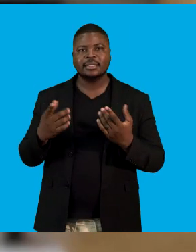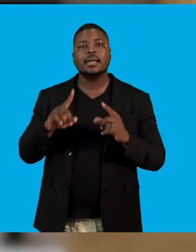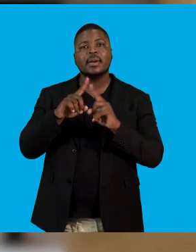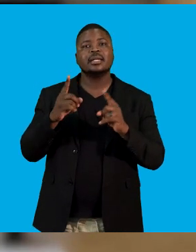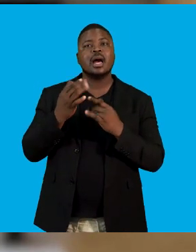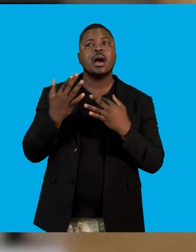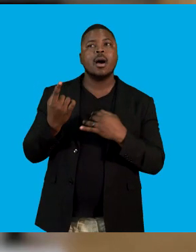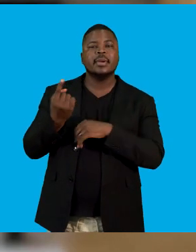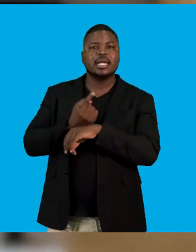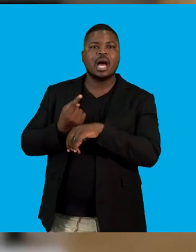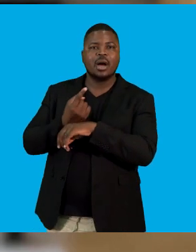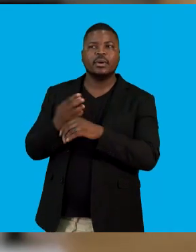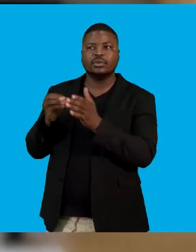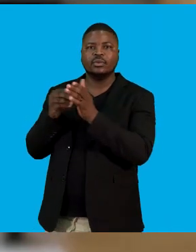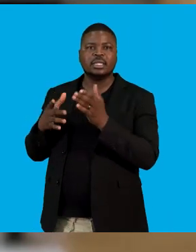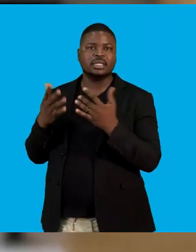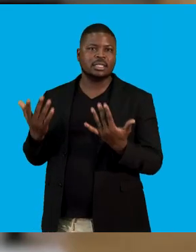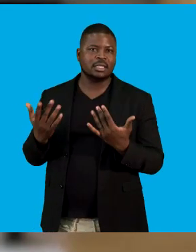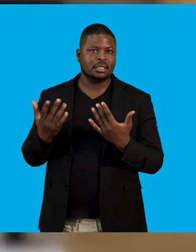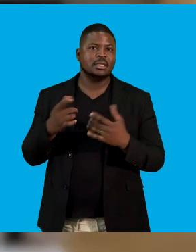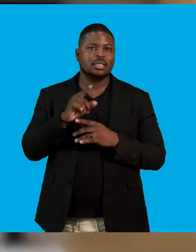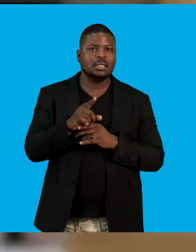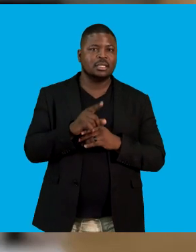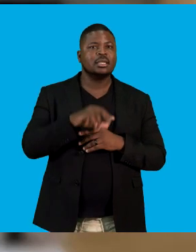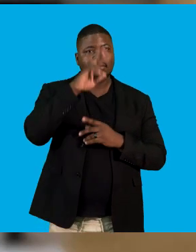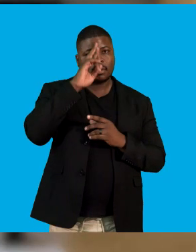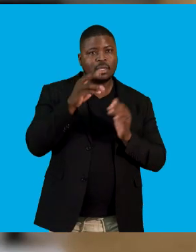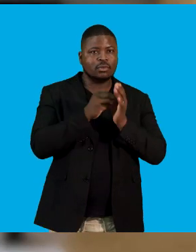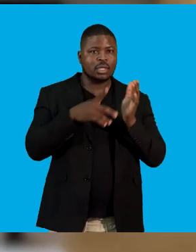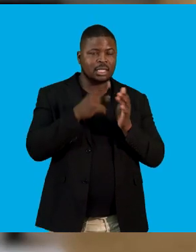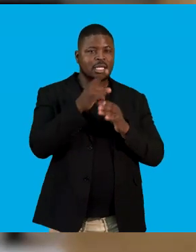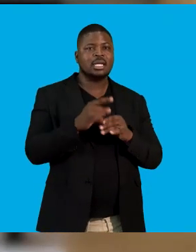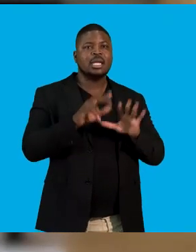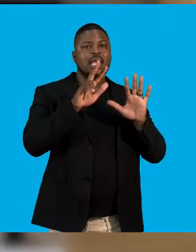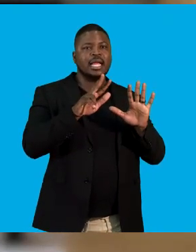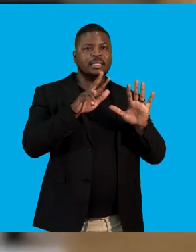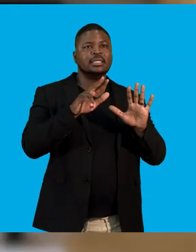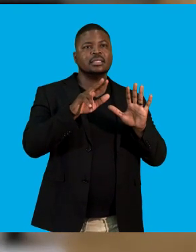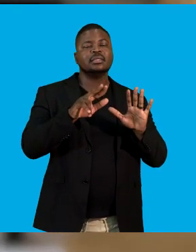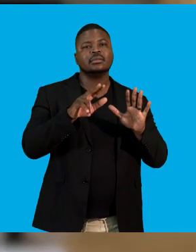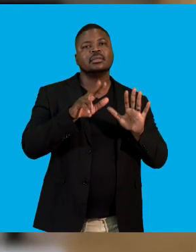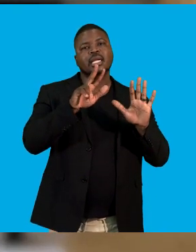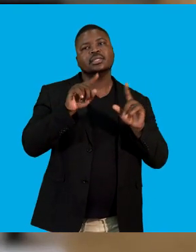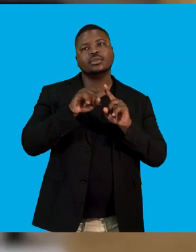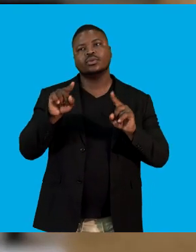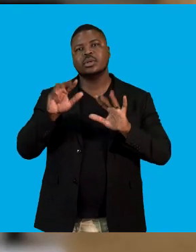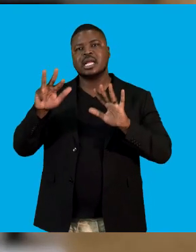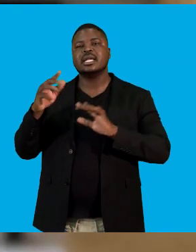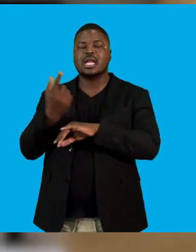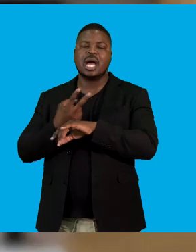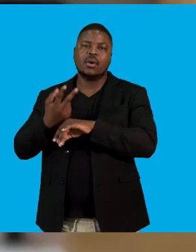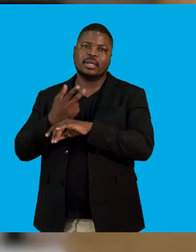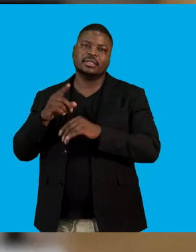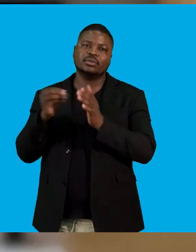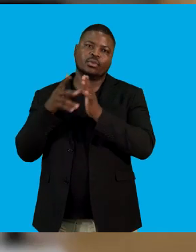at school? They spend about 8 to 9 hours if there are those who are doing extra classes and stuff. So it's about 8 to